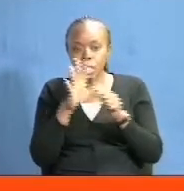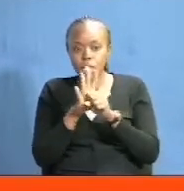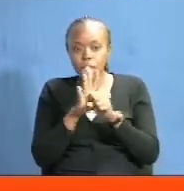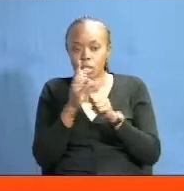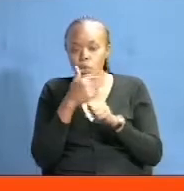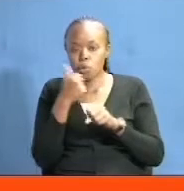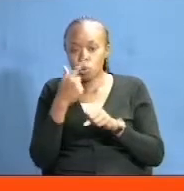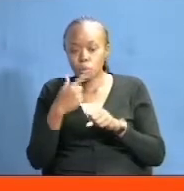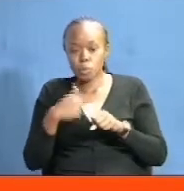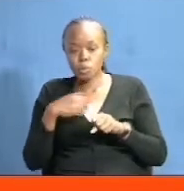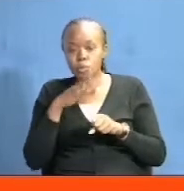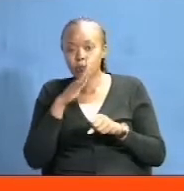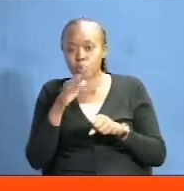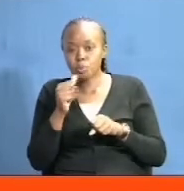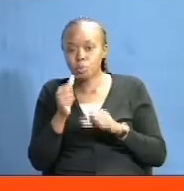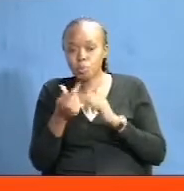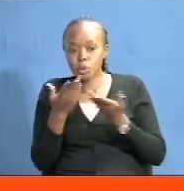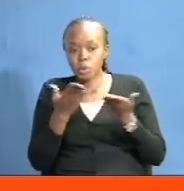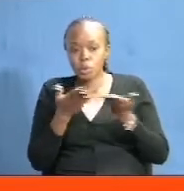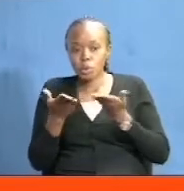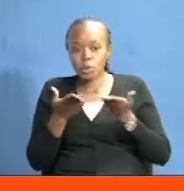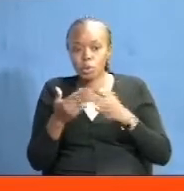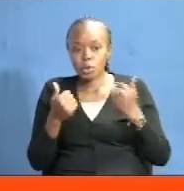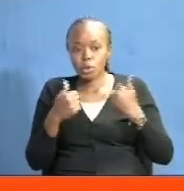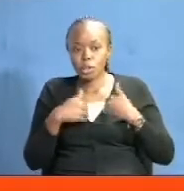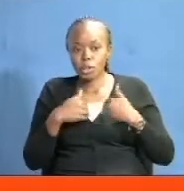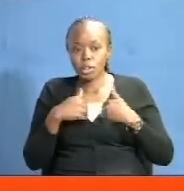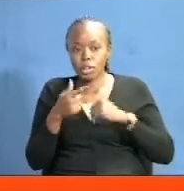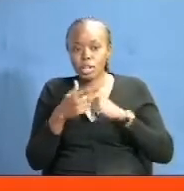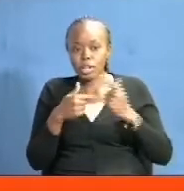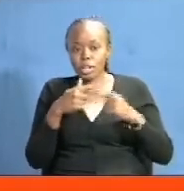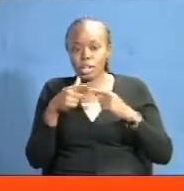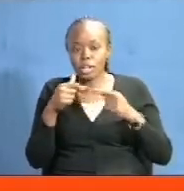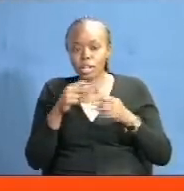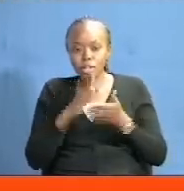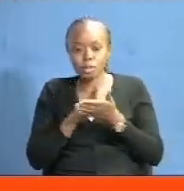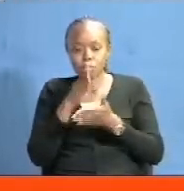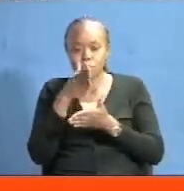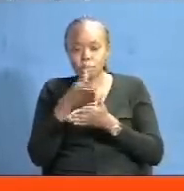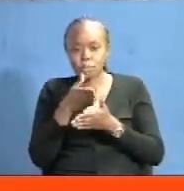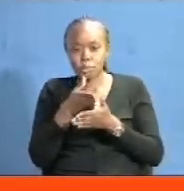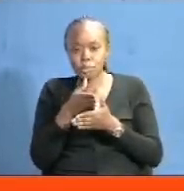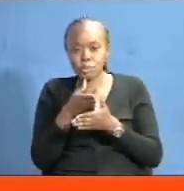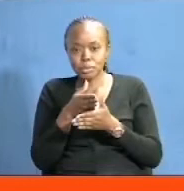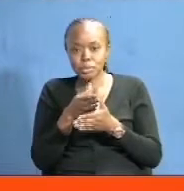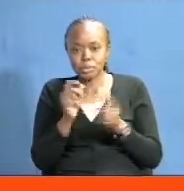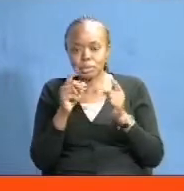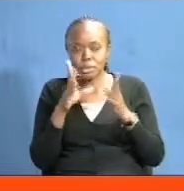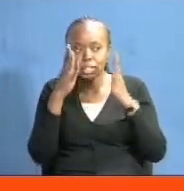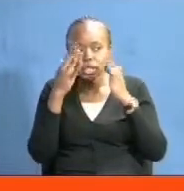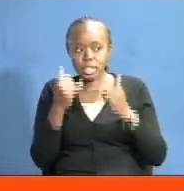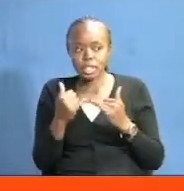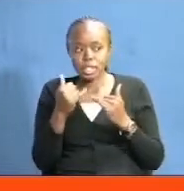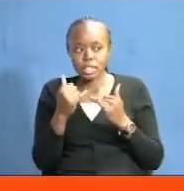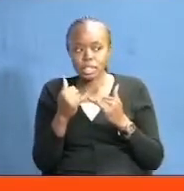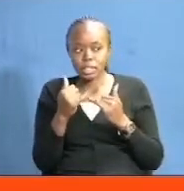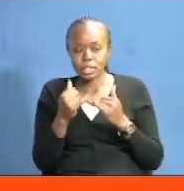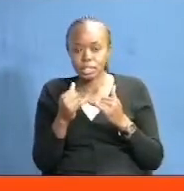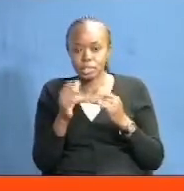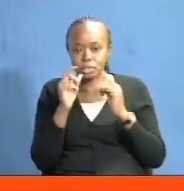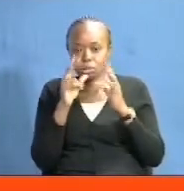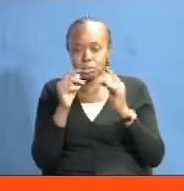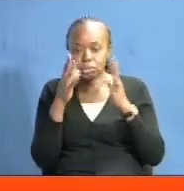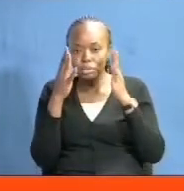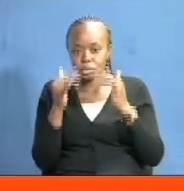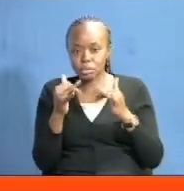am. The rest of the details will know about me as we continue. Right. Thank you so much, Maurice. Now, right into the